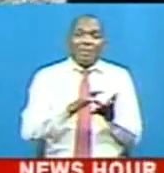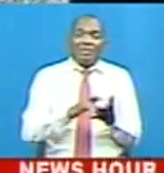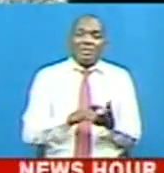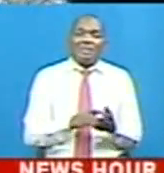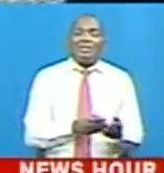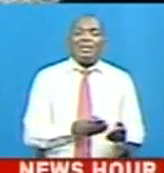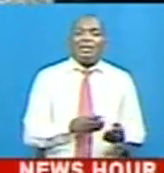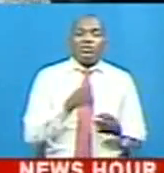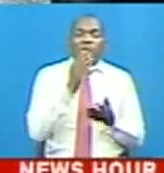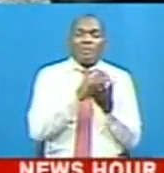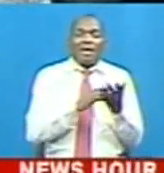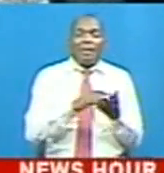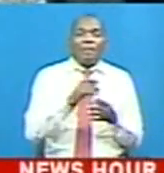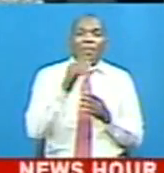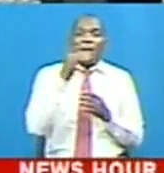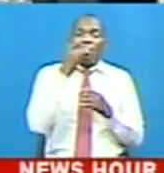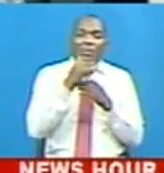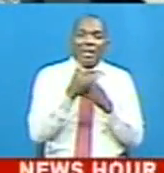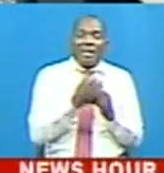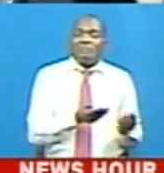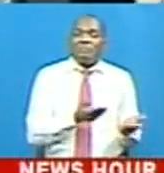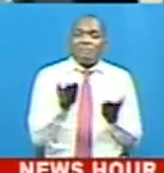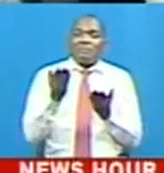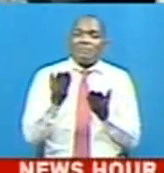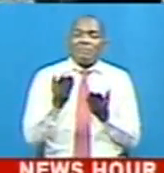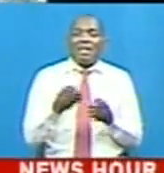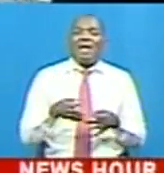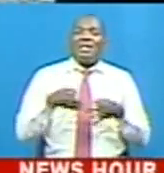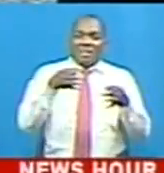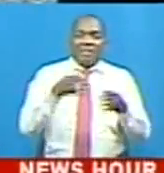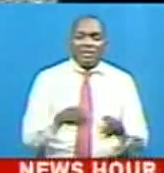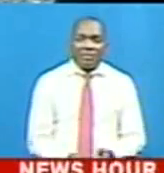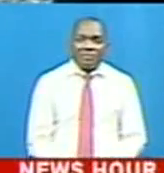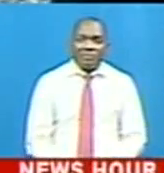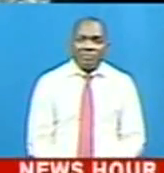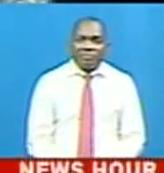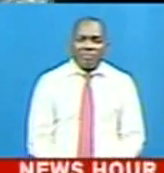delays in transporting blood, life-saving drugs to health facilities.